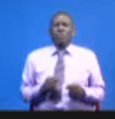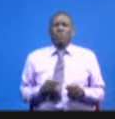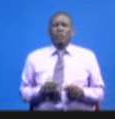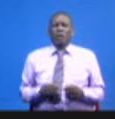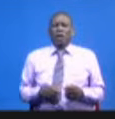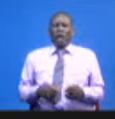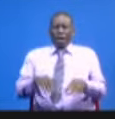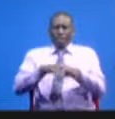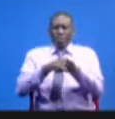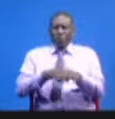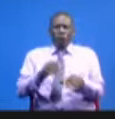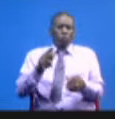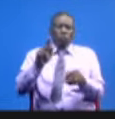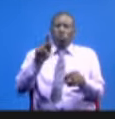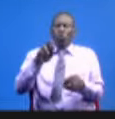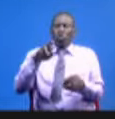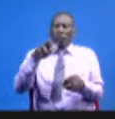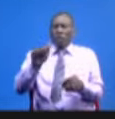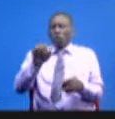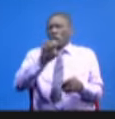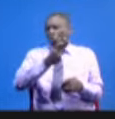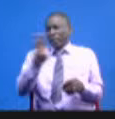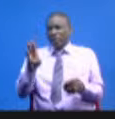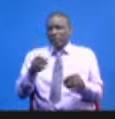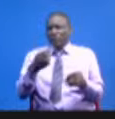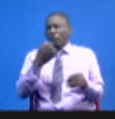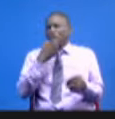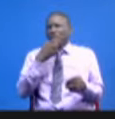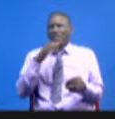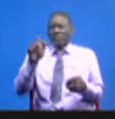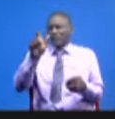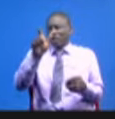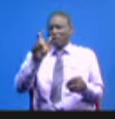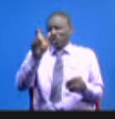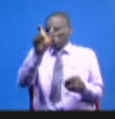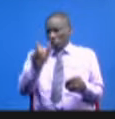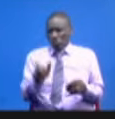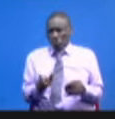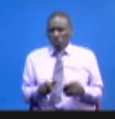Migori County, Nyanza region,